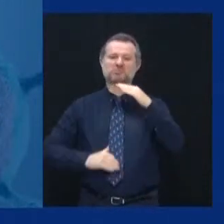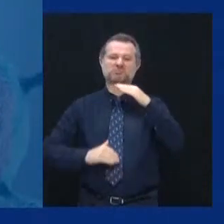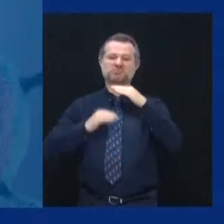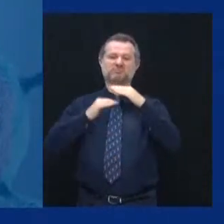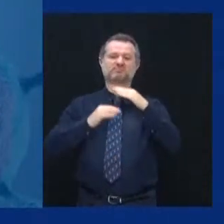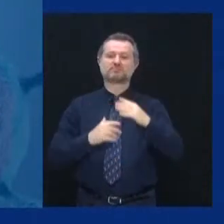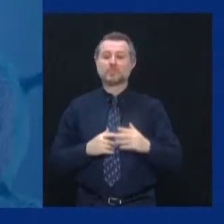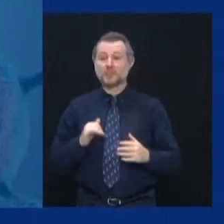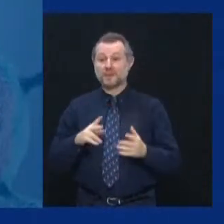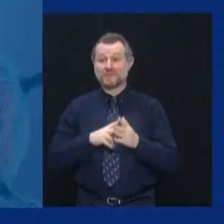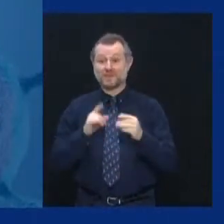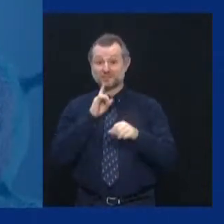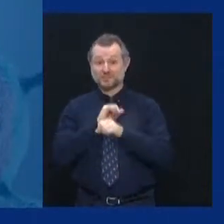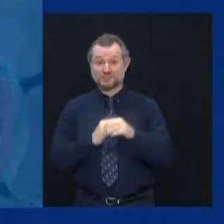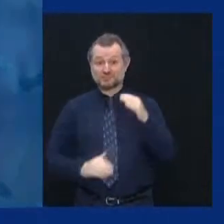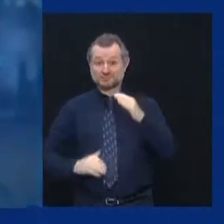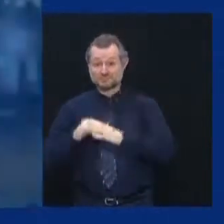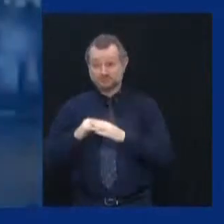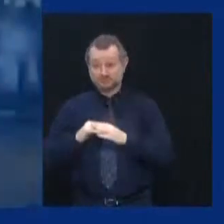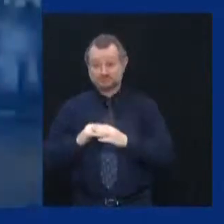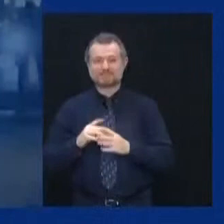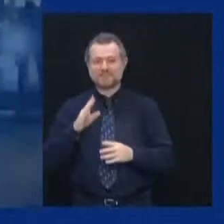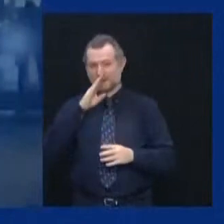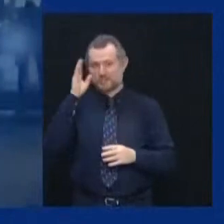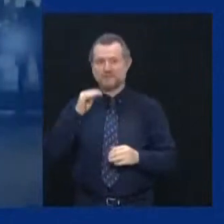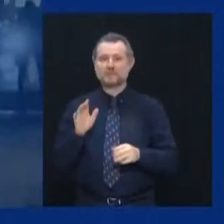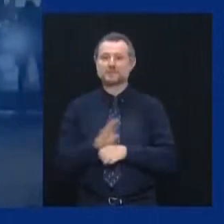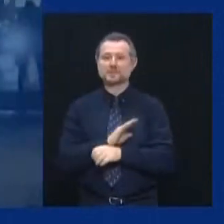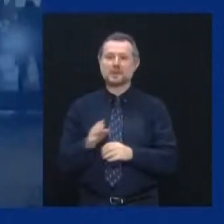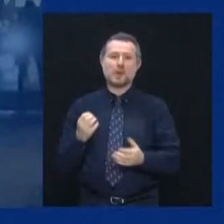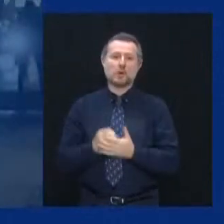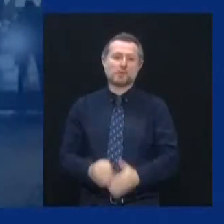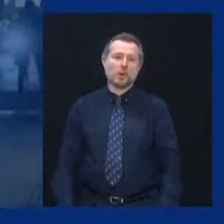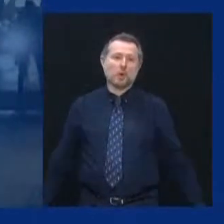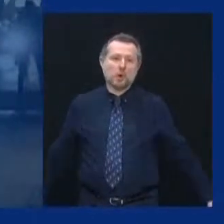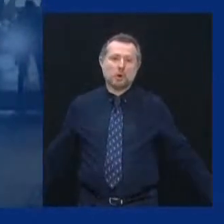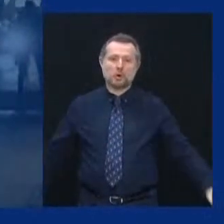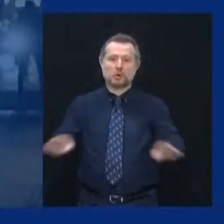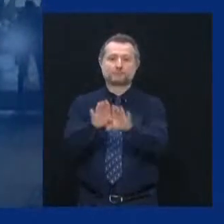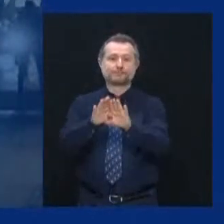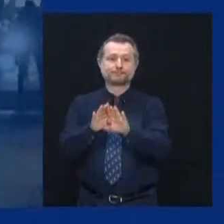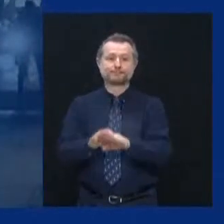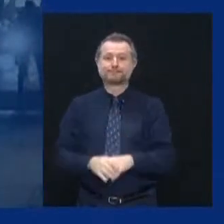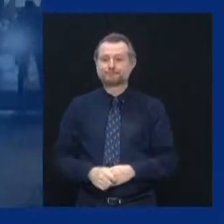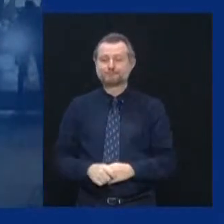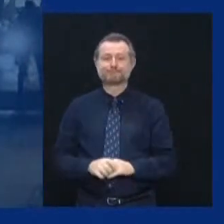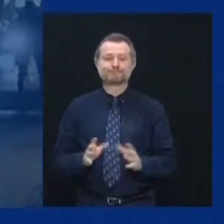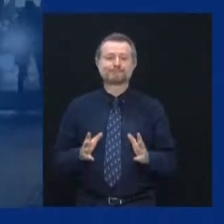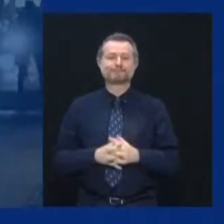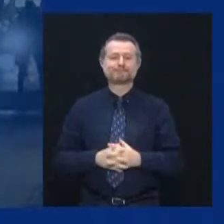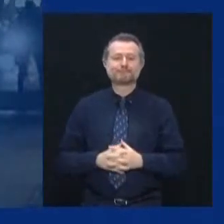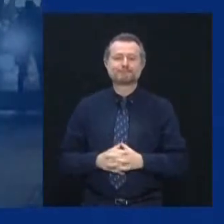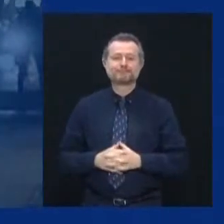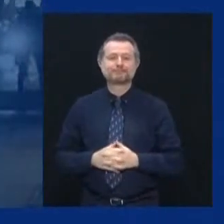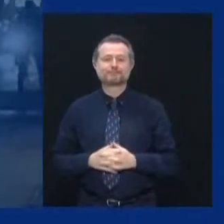Hospitals reach capacity, economy shuts down. That is what happens. Add to that foot race a